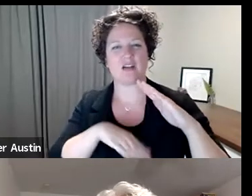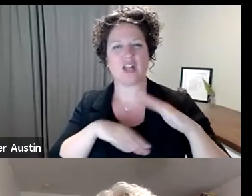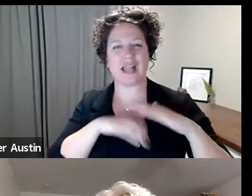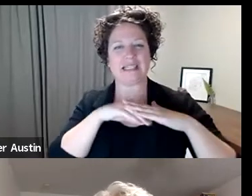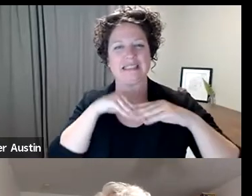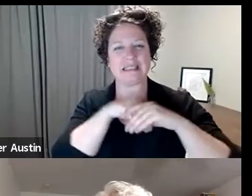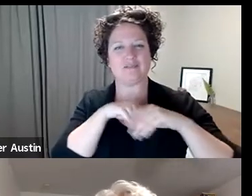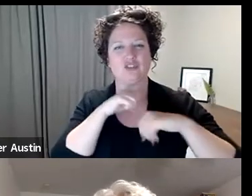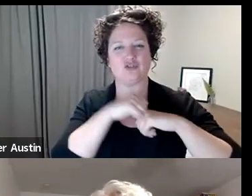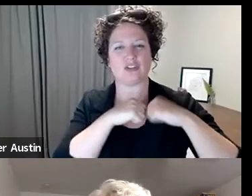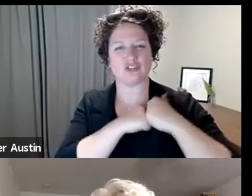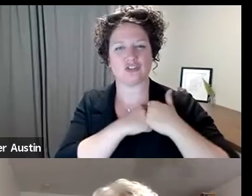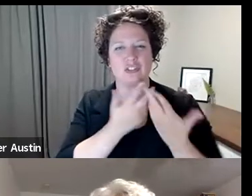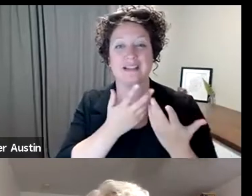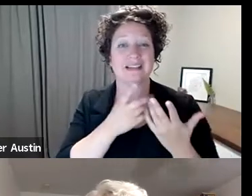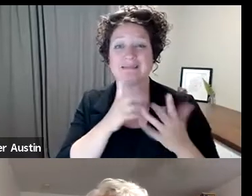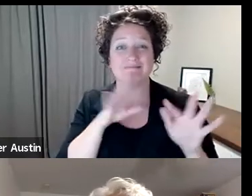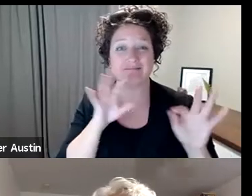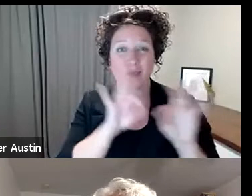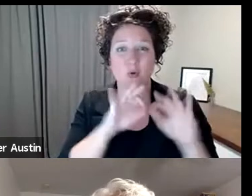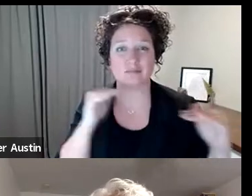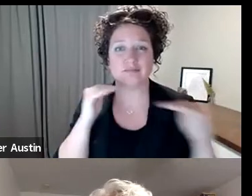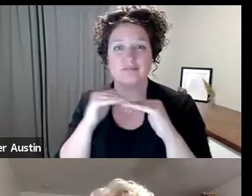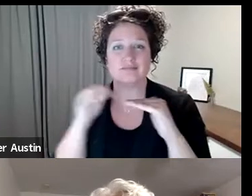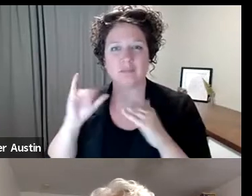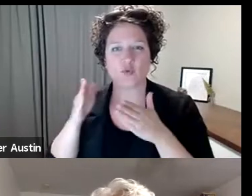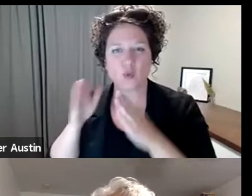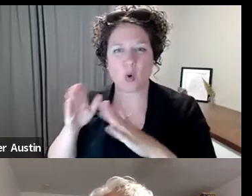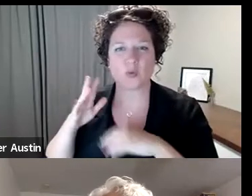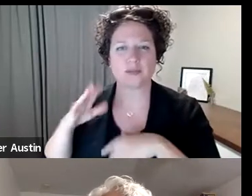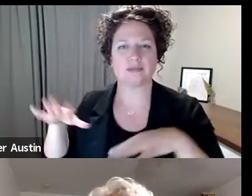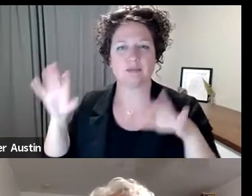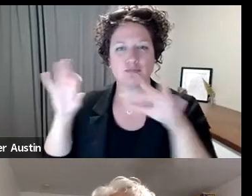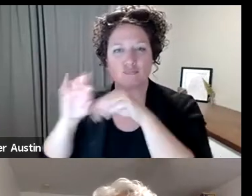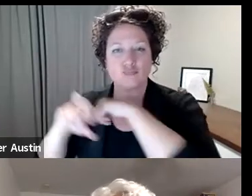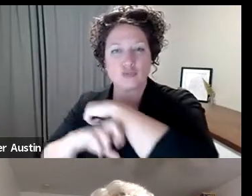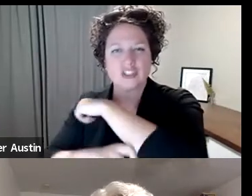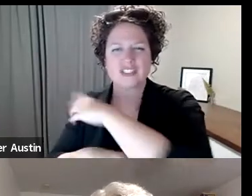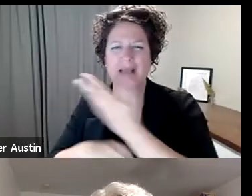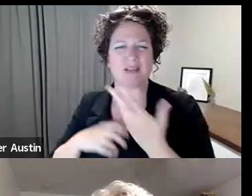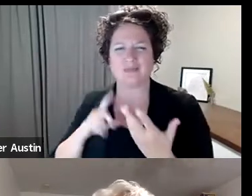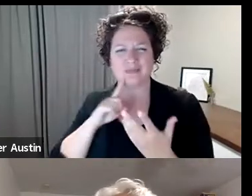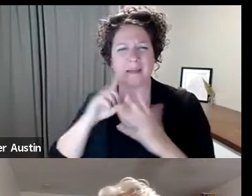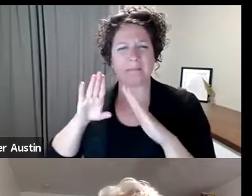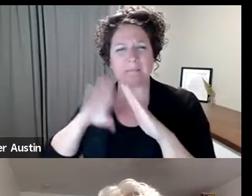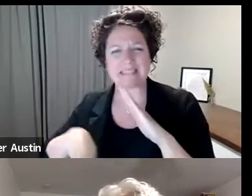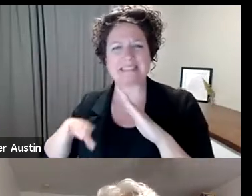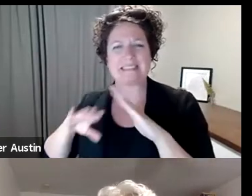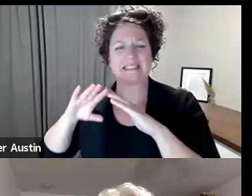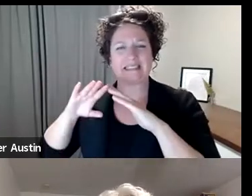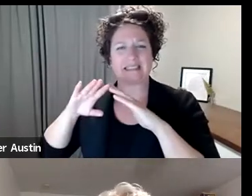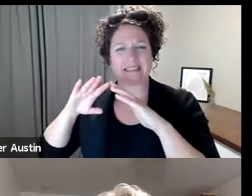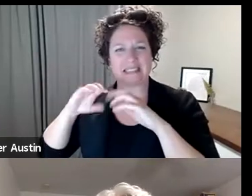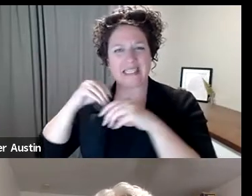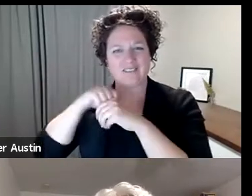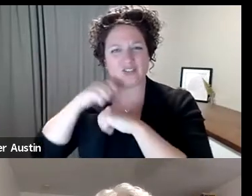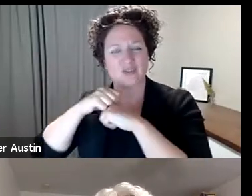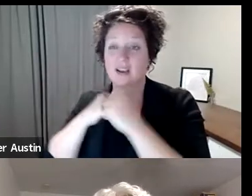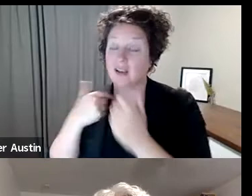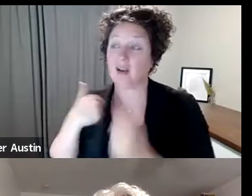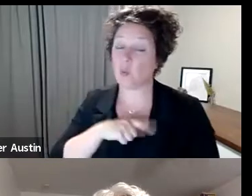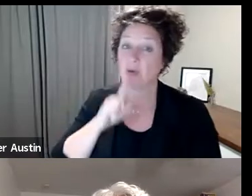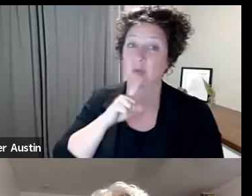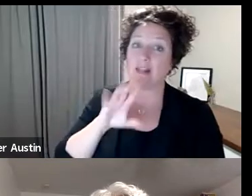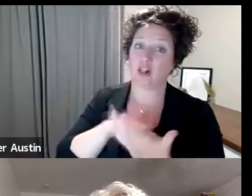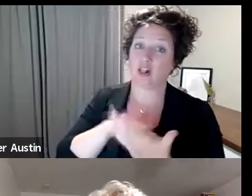important as roads, bridges, you know, like name your basic fundamental infrastructure. Boy, did we get a lesson in that in the